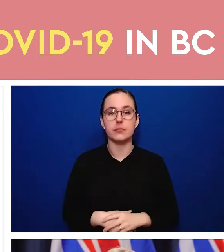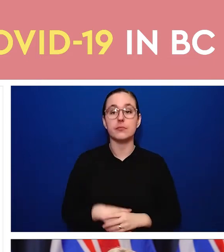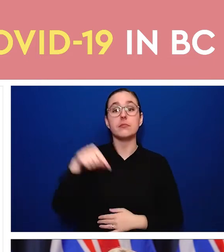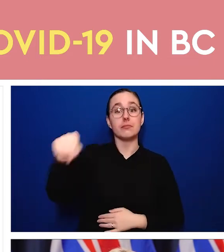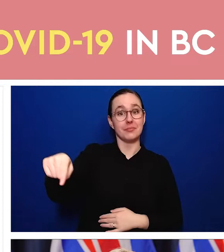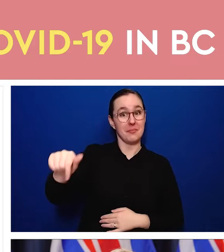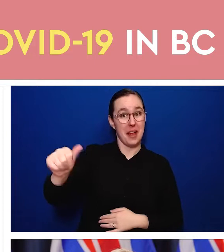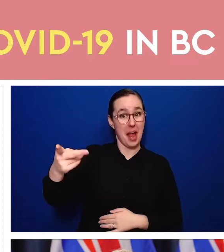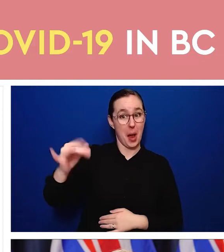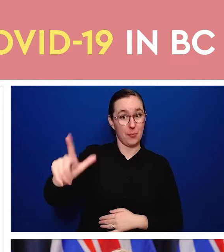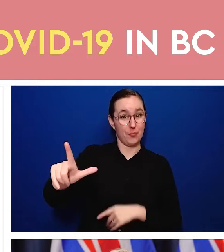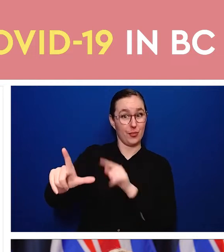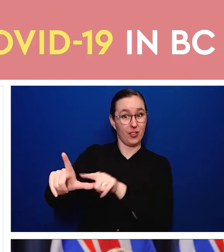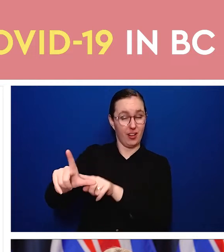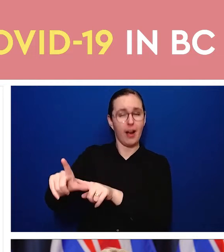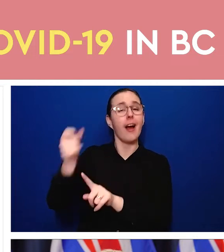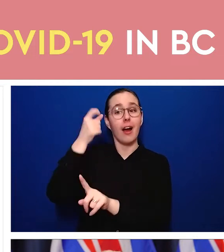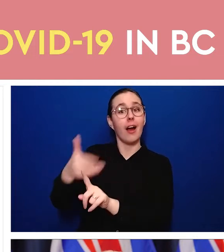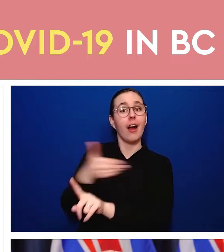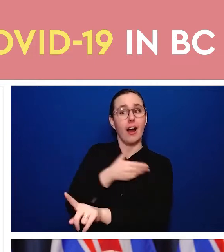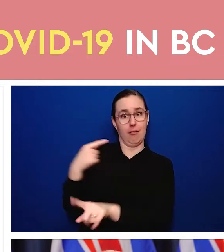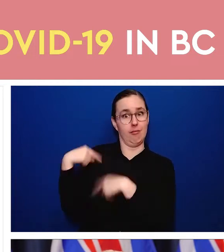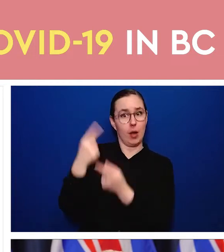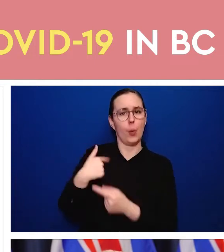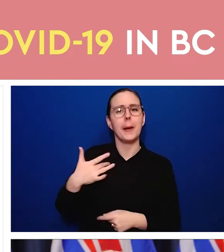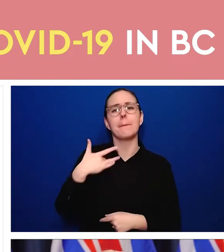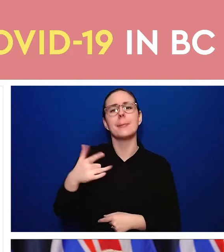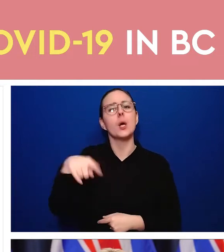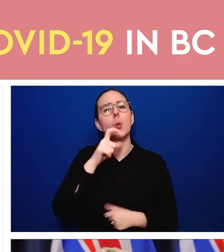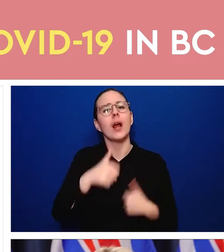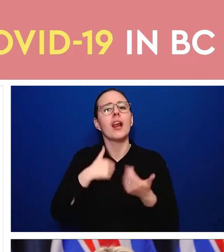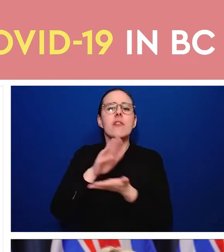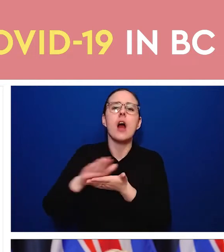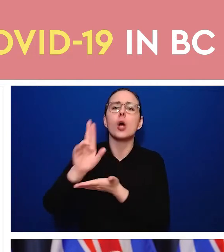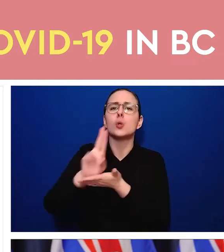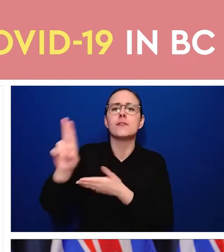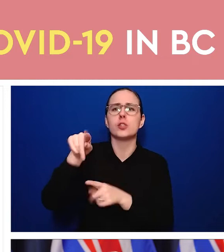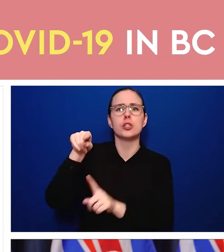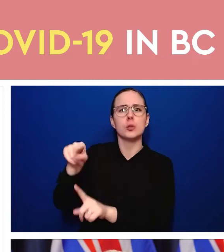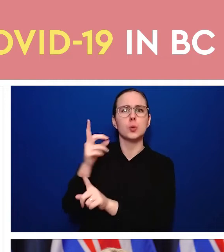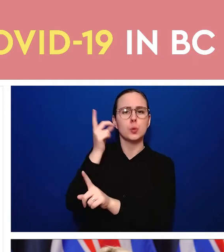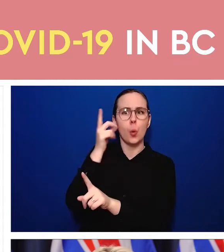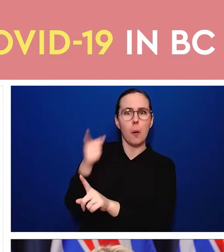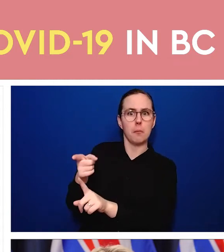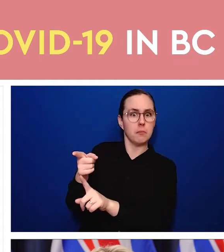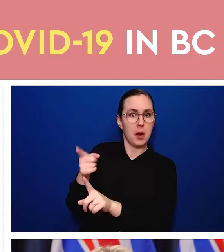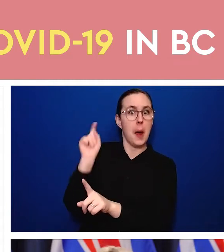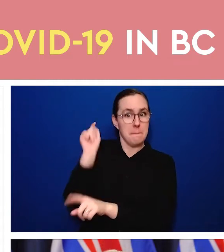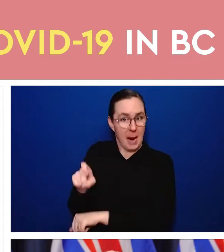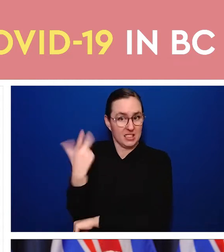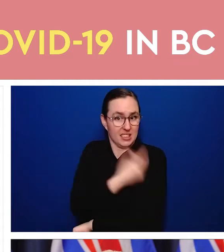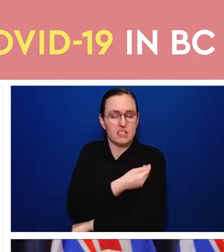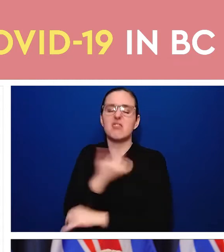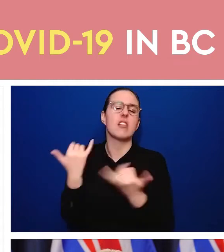vaccinated. And workplaces will transition back to this requirement rather than having the broader communicable disease plans